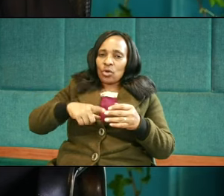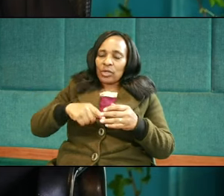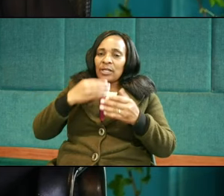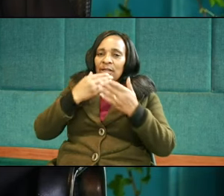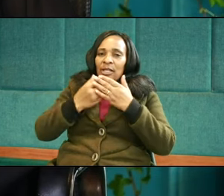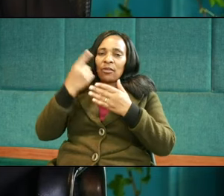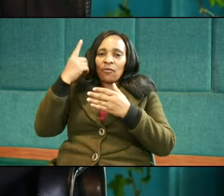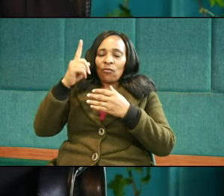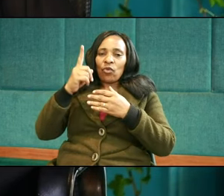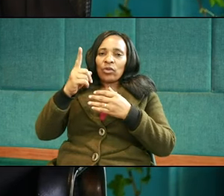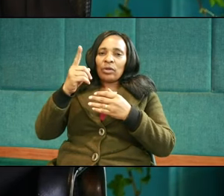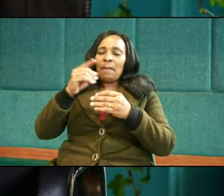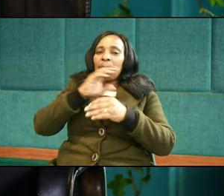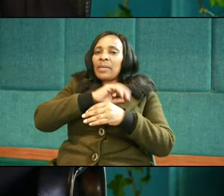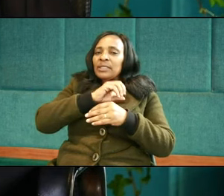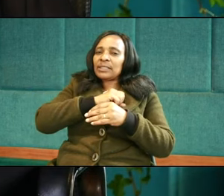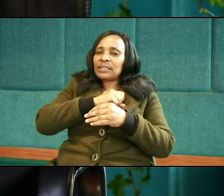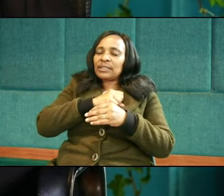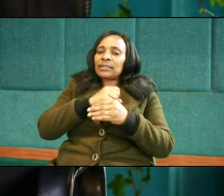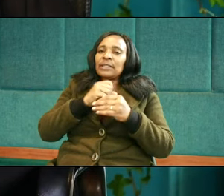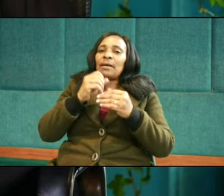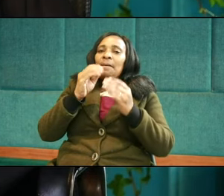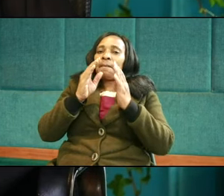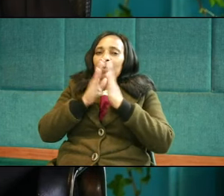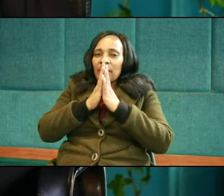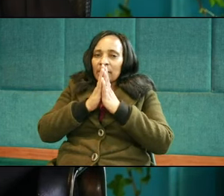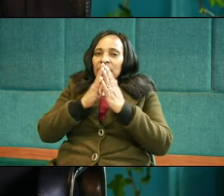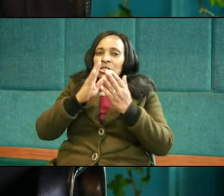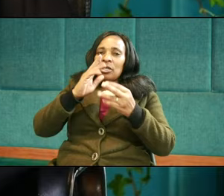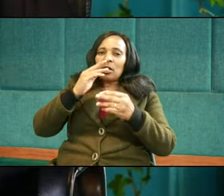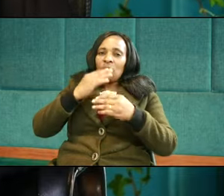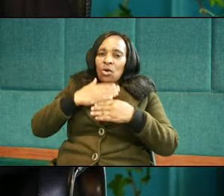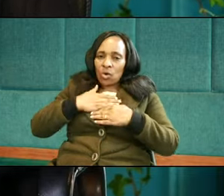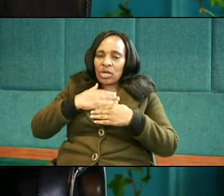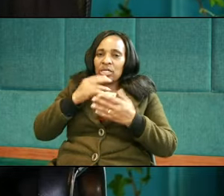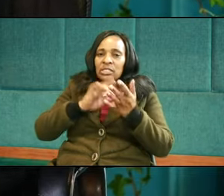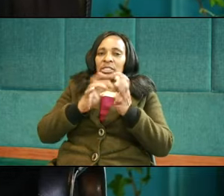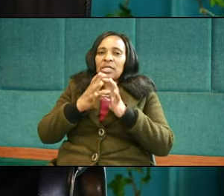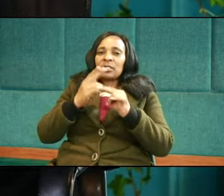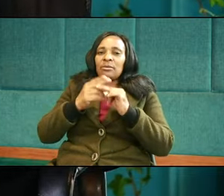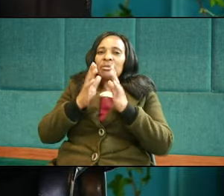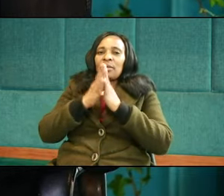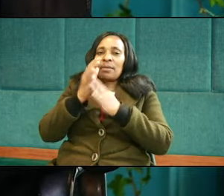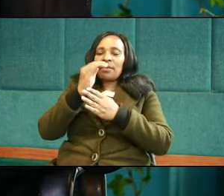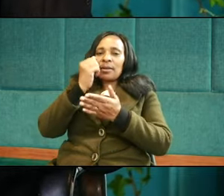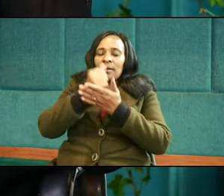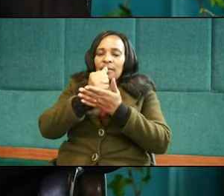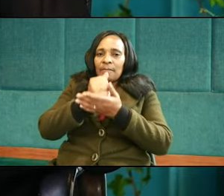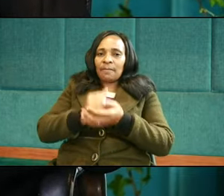your endless grace and your mercy, and we praise you and honor you. In Jesus' name we pray. Amen.